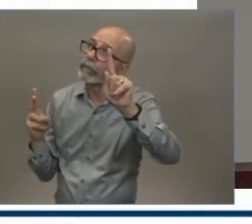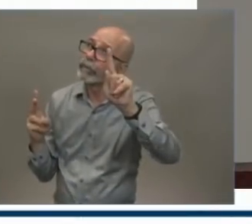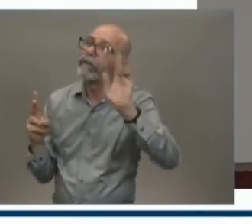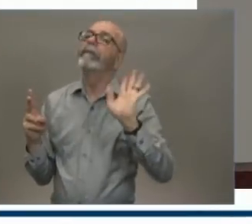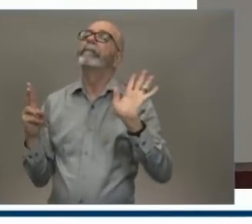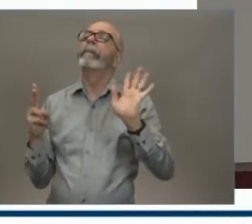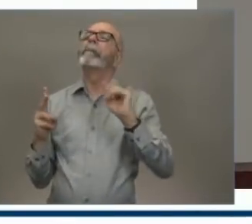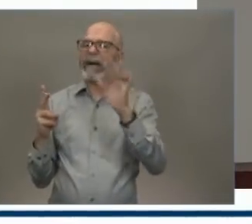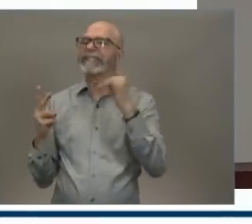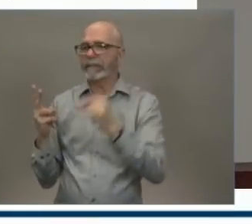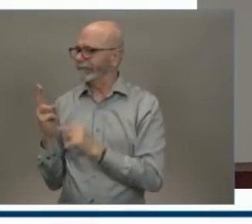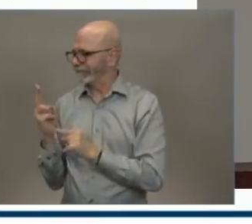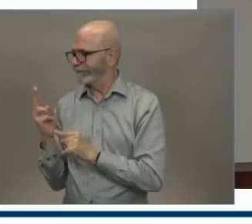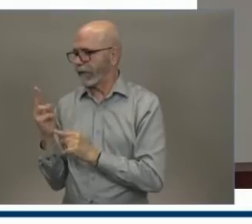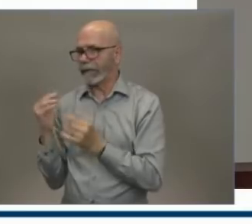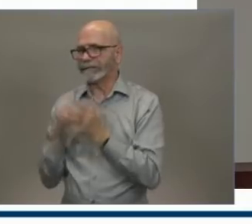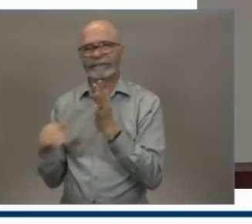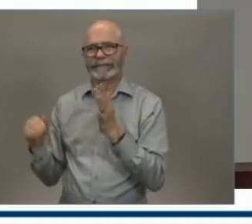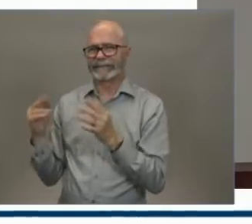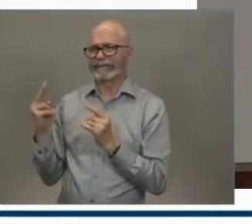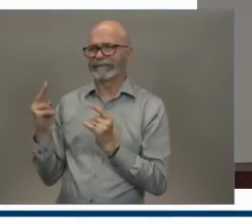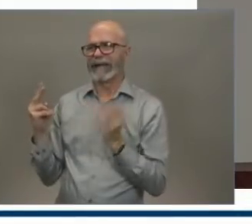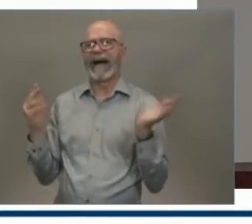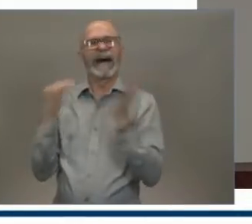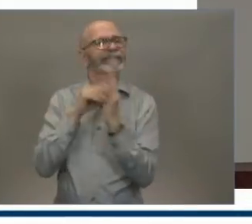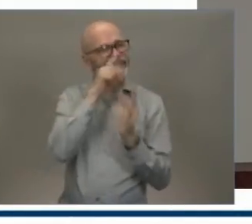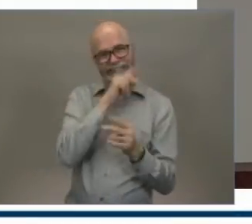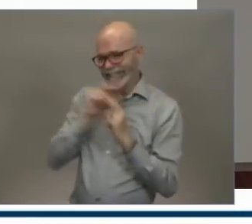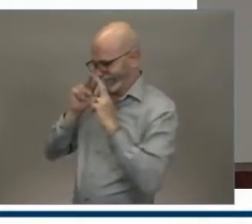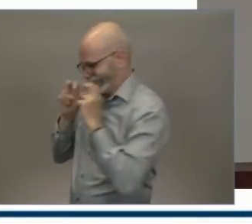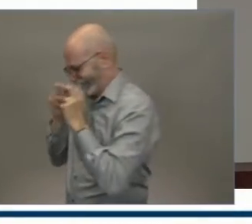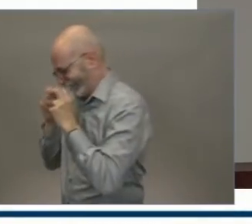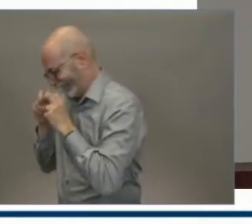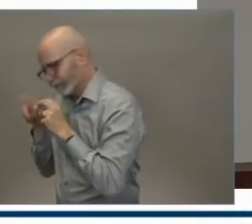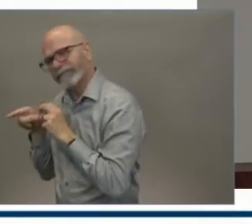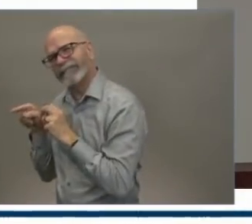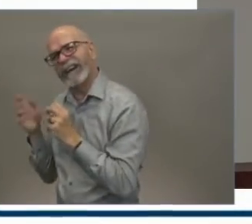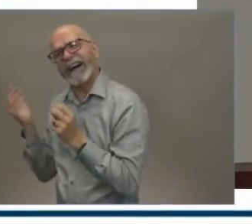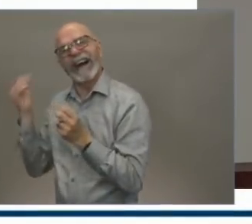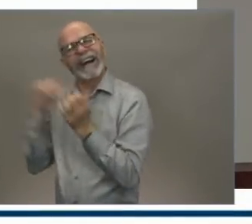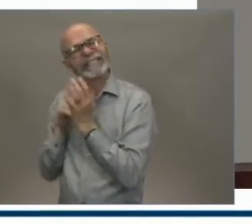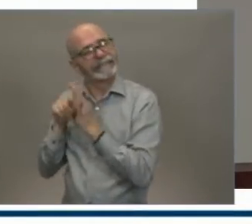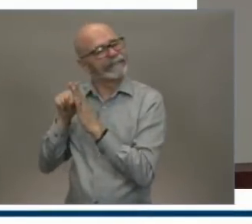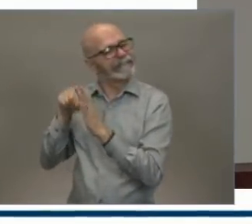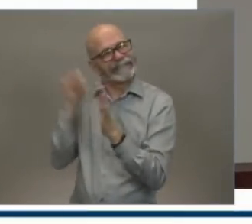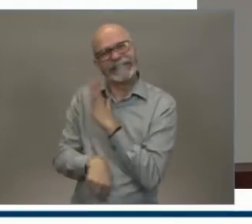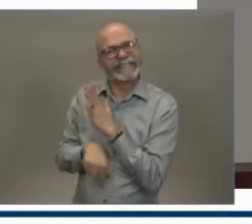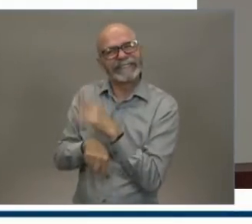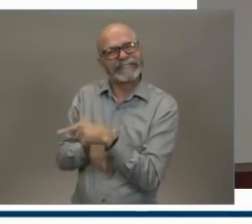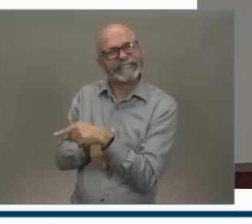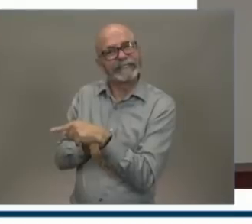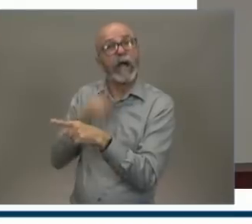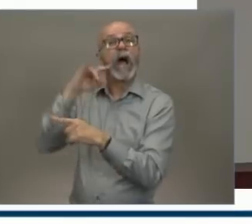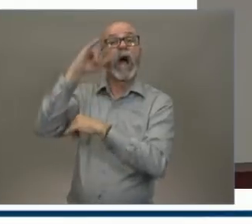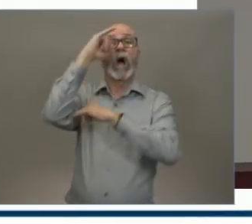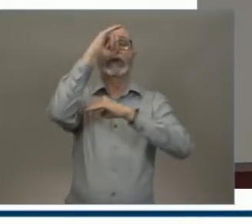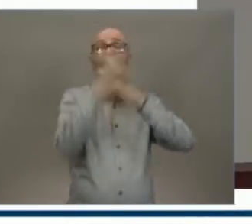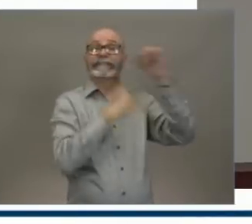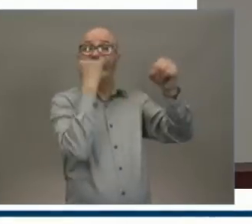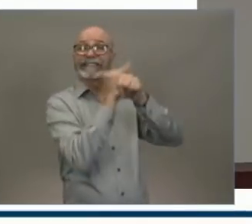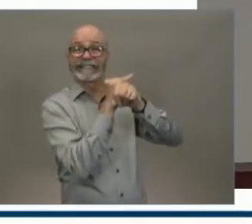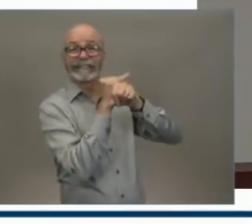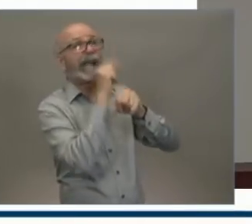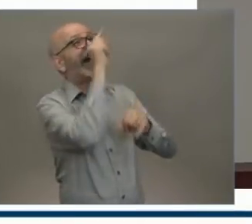looked closely today at both those cases. As I said, the one case was an international traveler who went directly